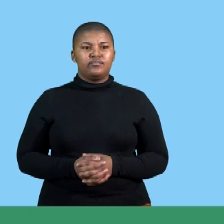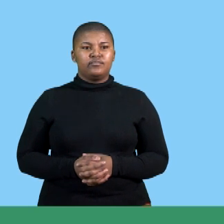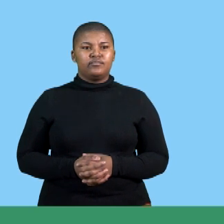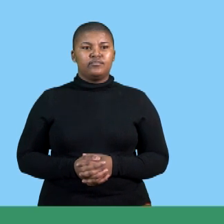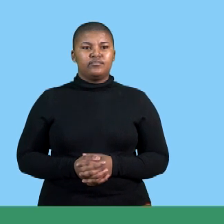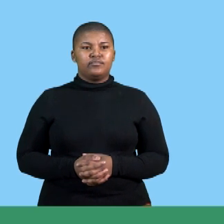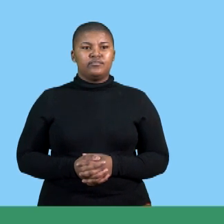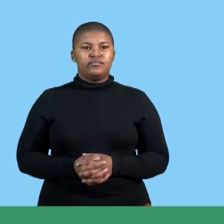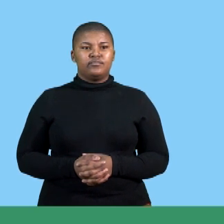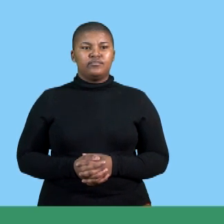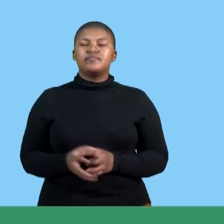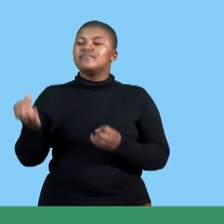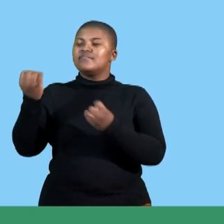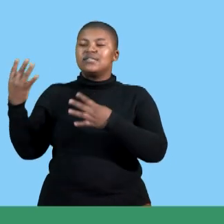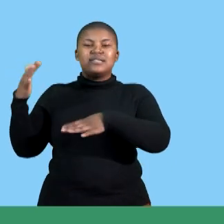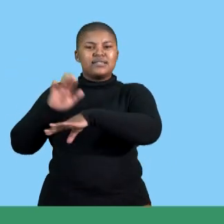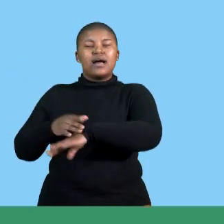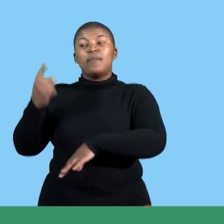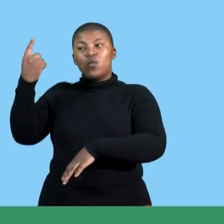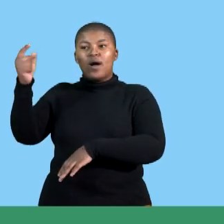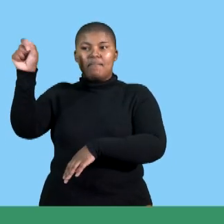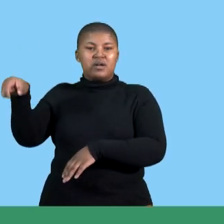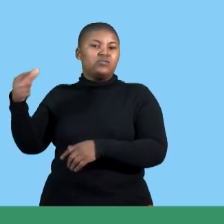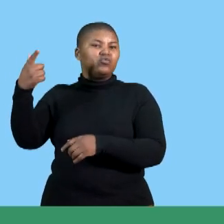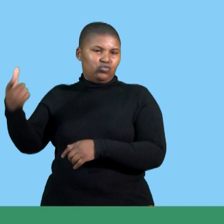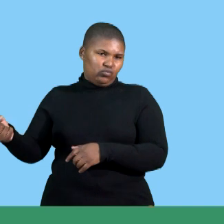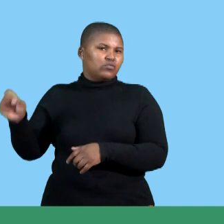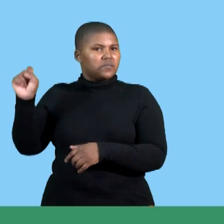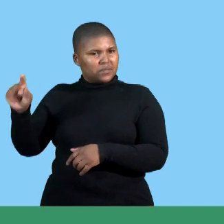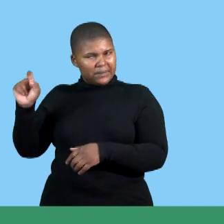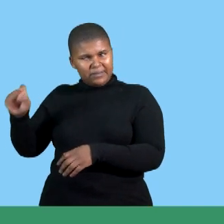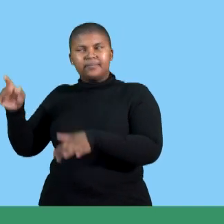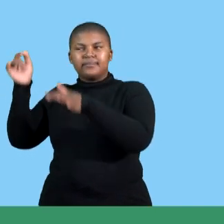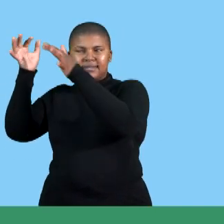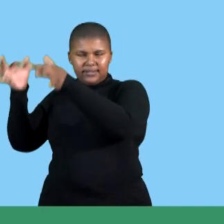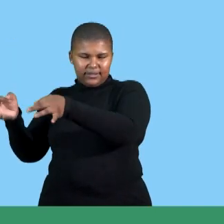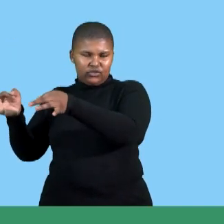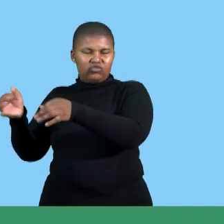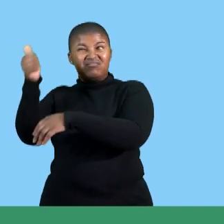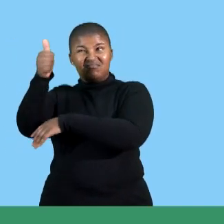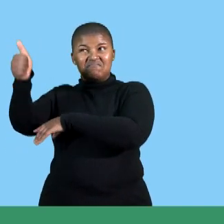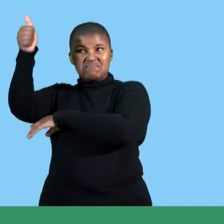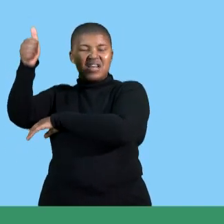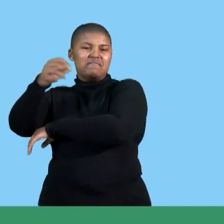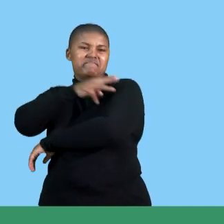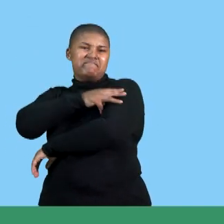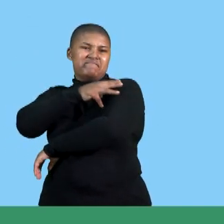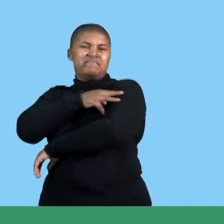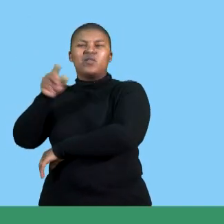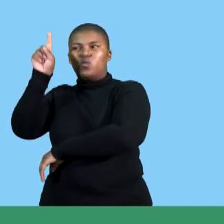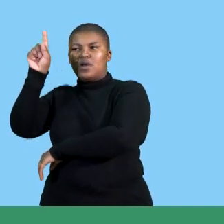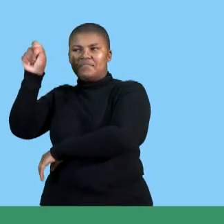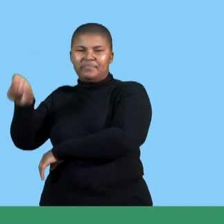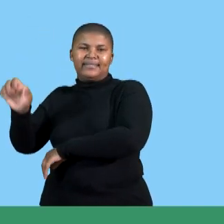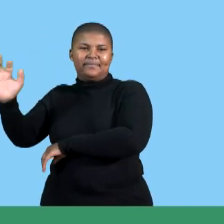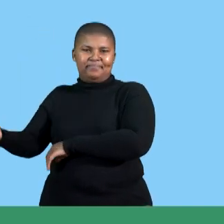making. So the keyword was often done by one person. It's done by one person, and